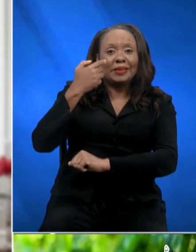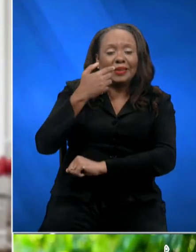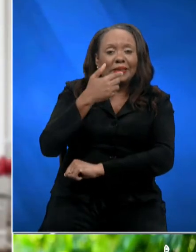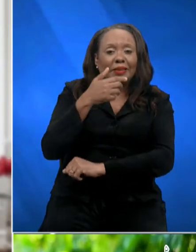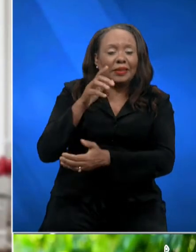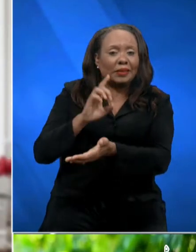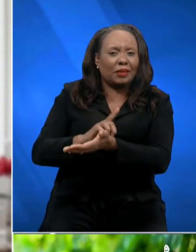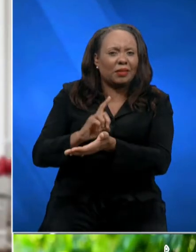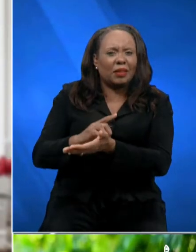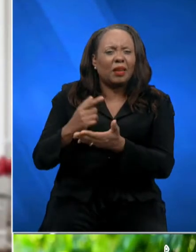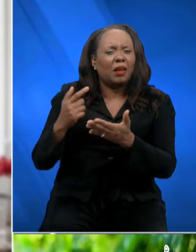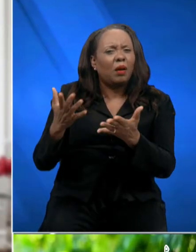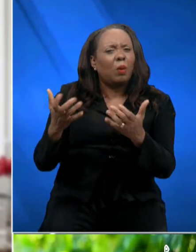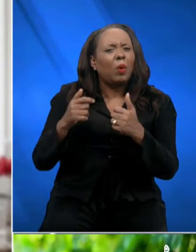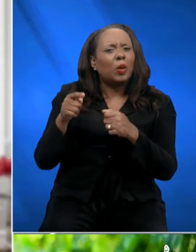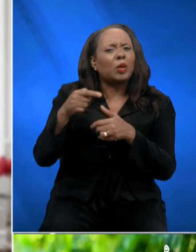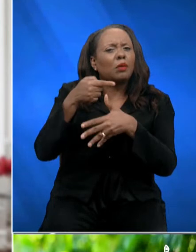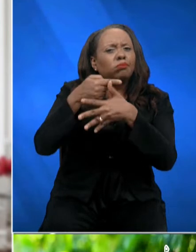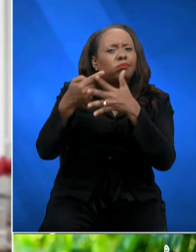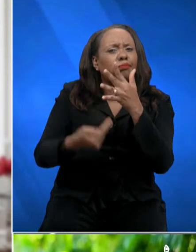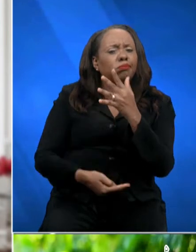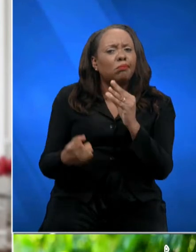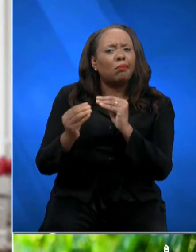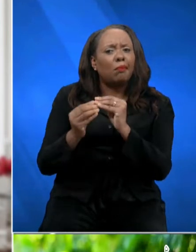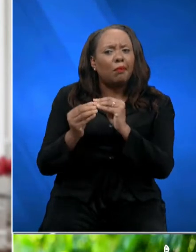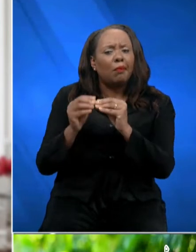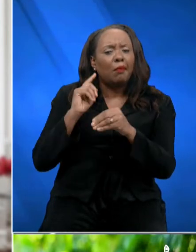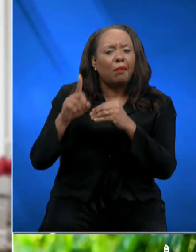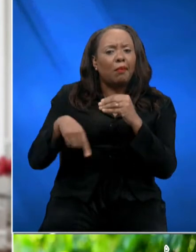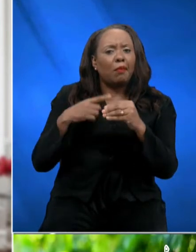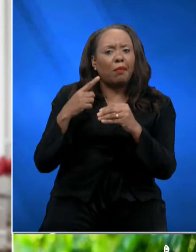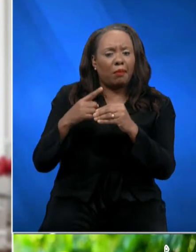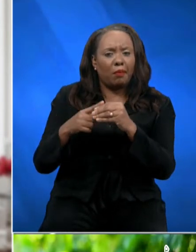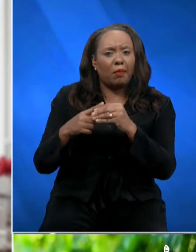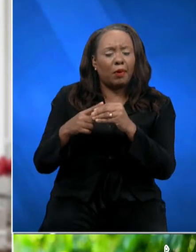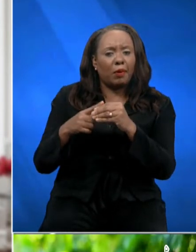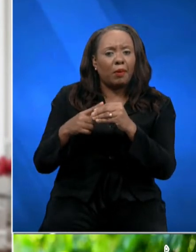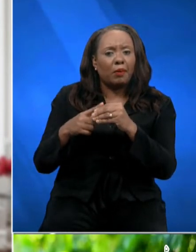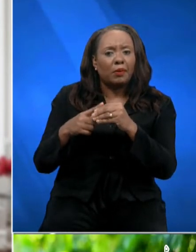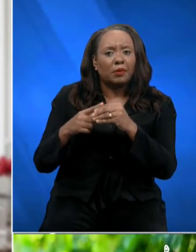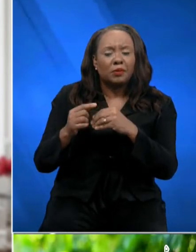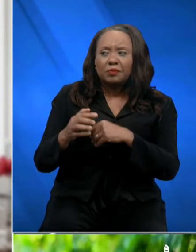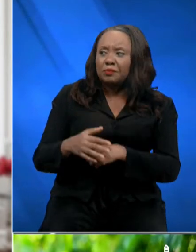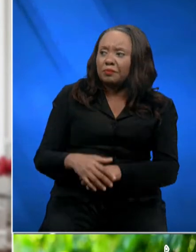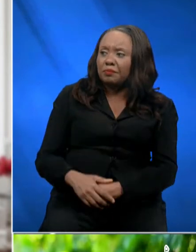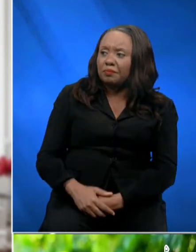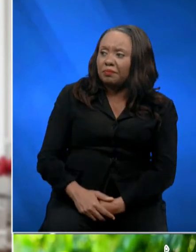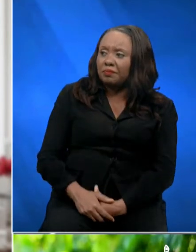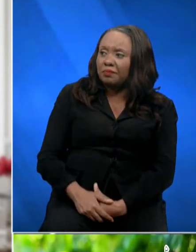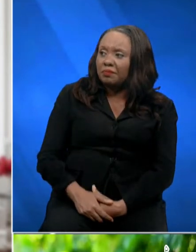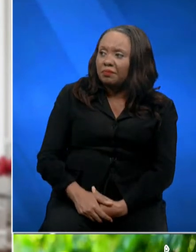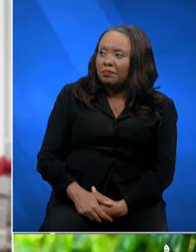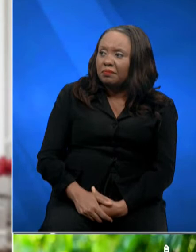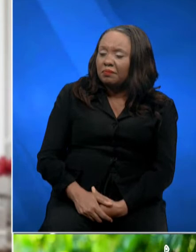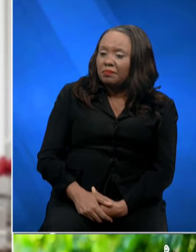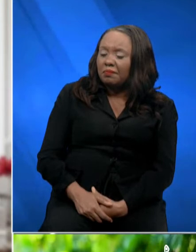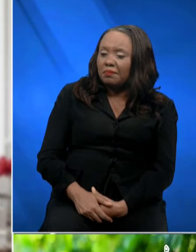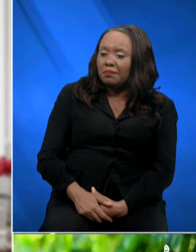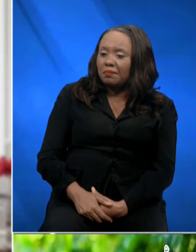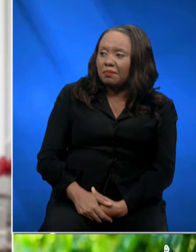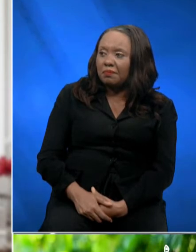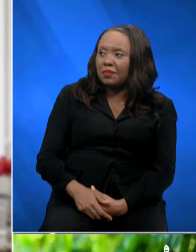maybe you can say a little something about what we are actually seeing. So hopefully we can bring those